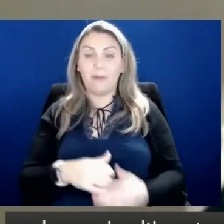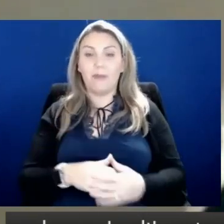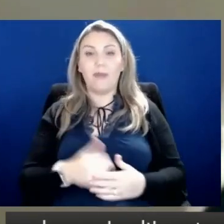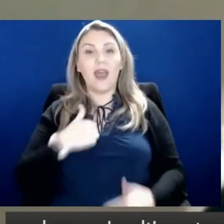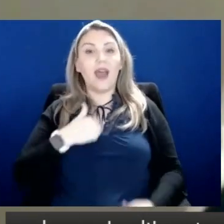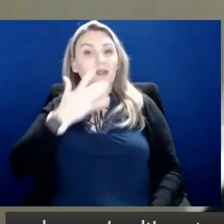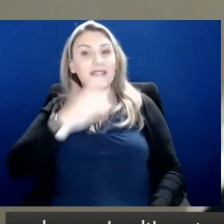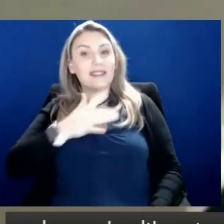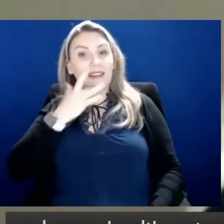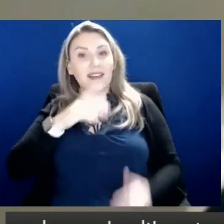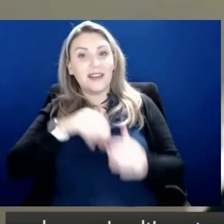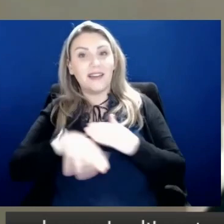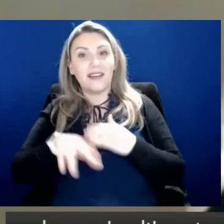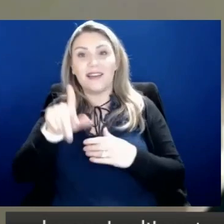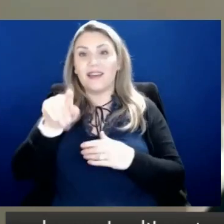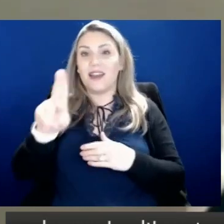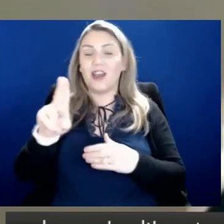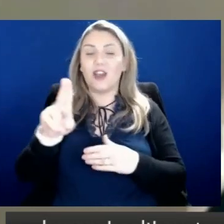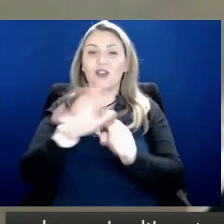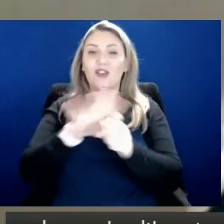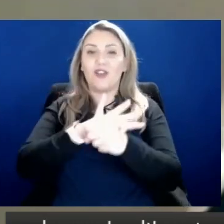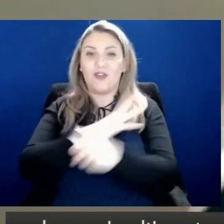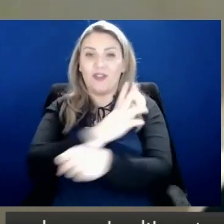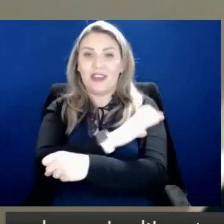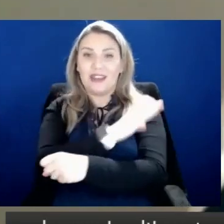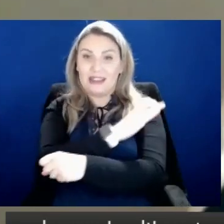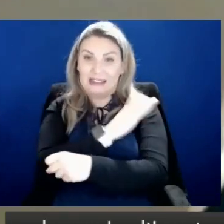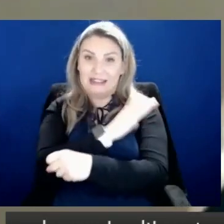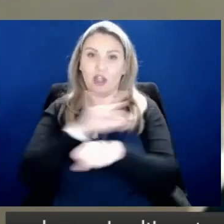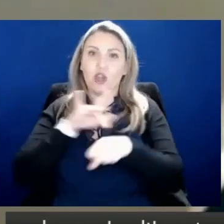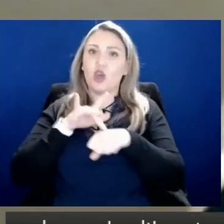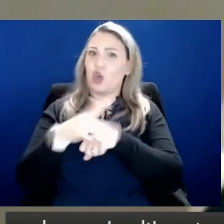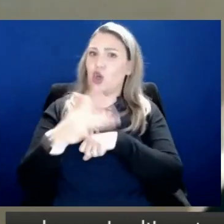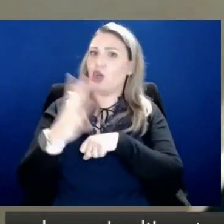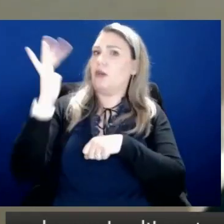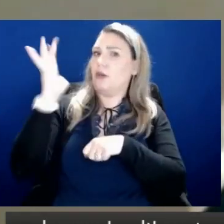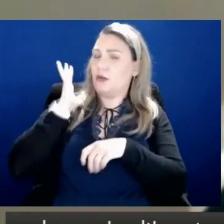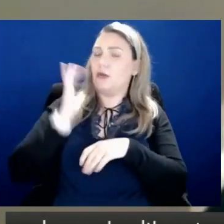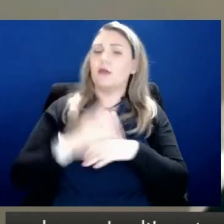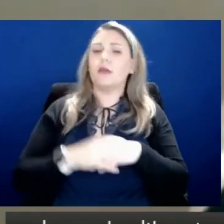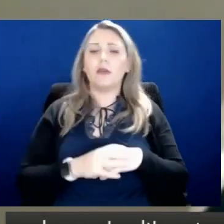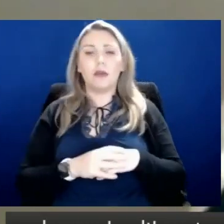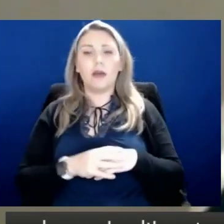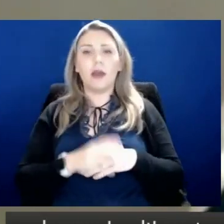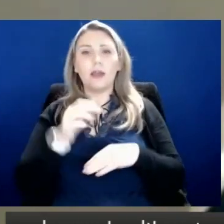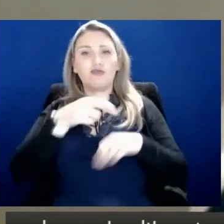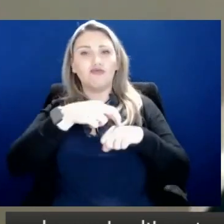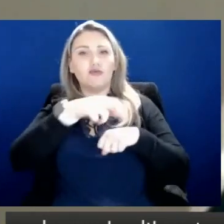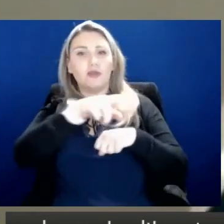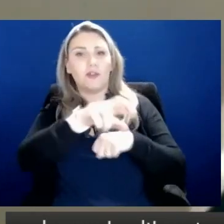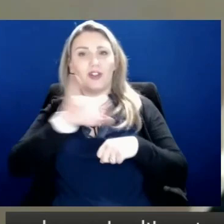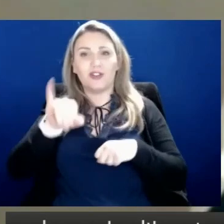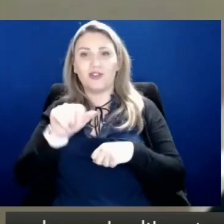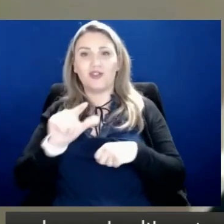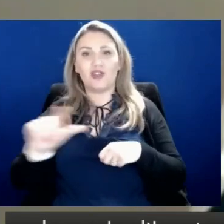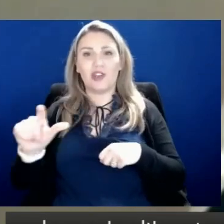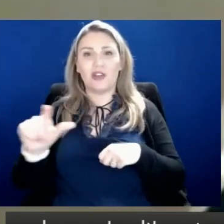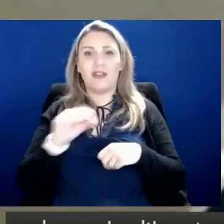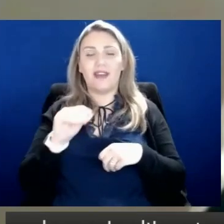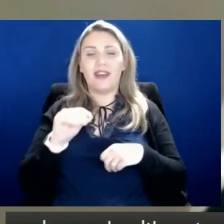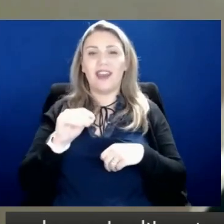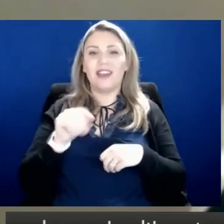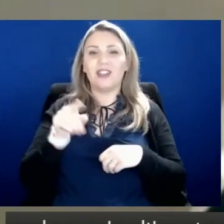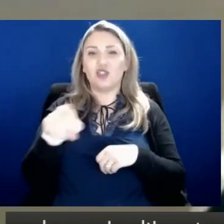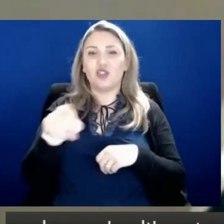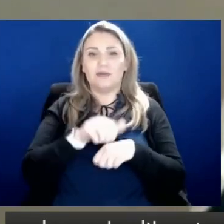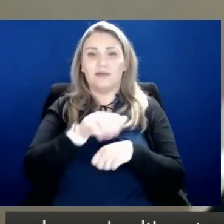into the KU COVID clinic too early on, and got referred to Jill, and Jill sent me for